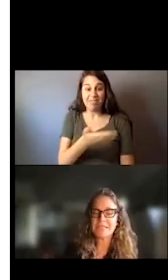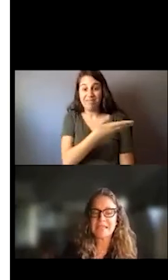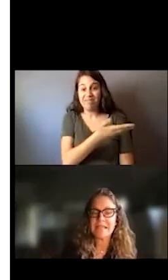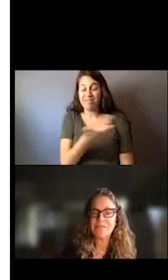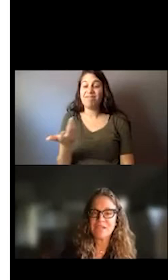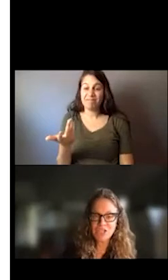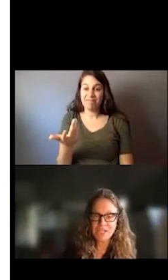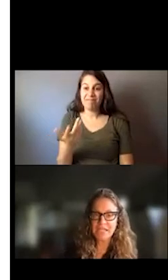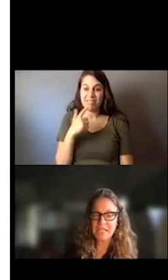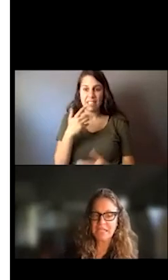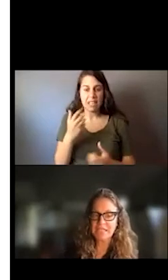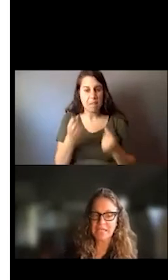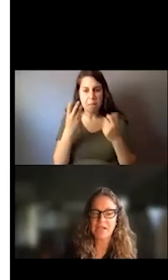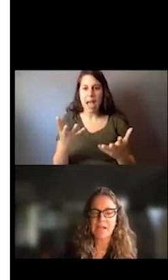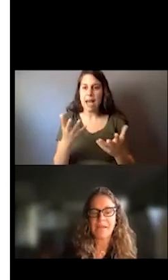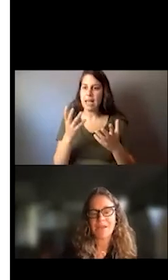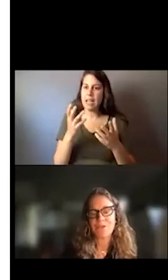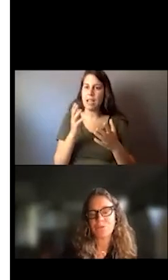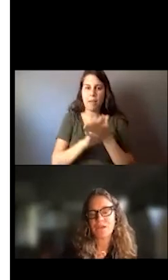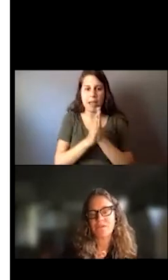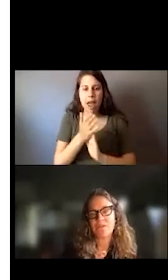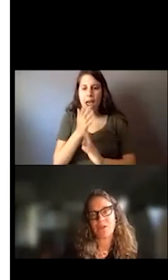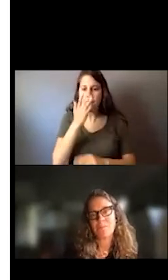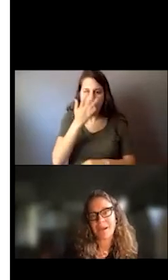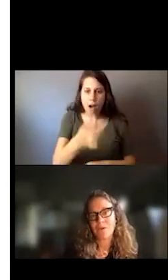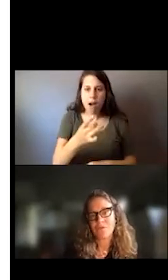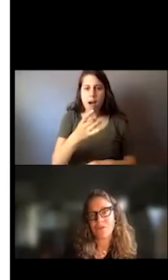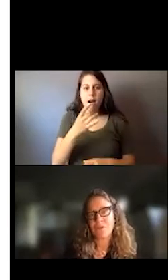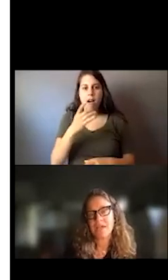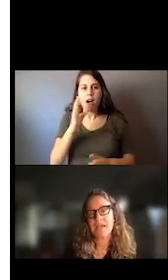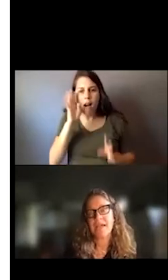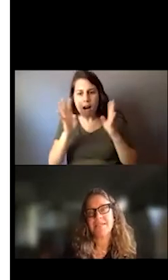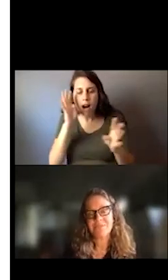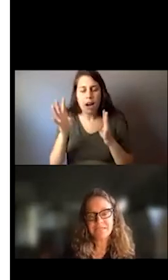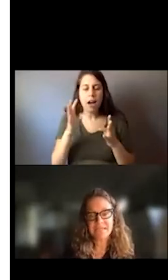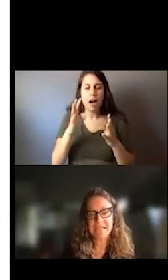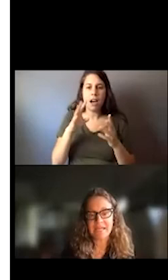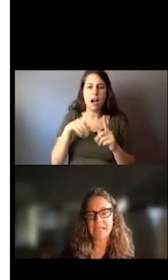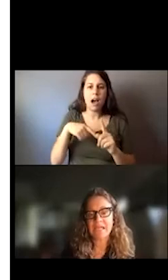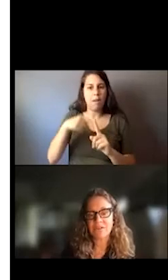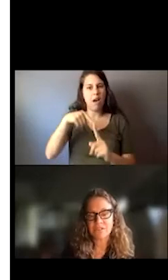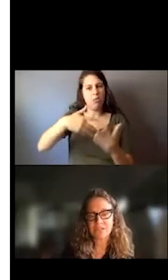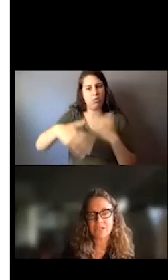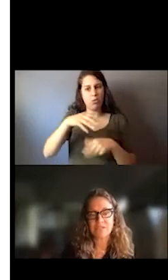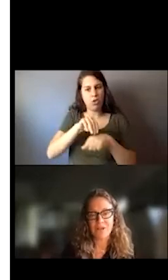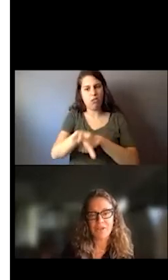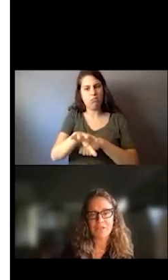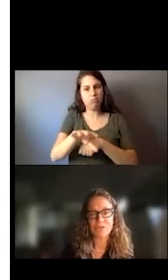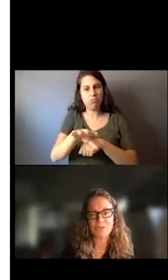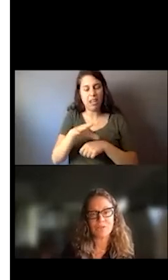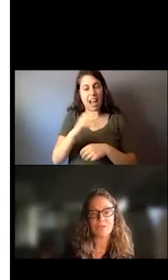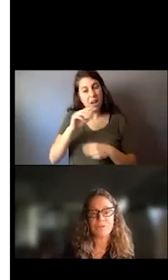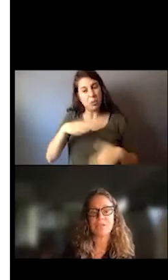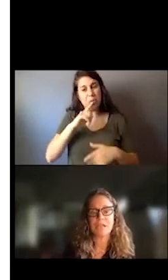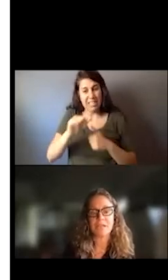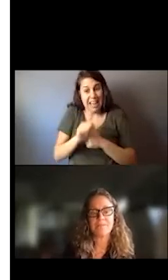both interest and innovation in this area by underscoring the very powerful and devastating intersections of health